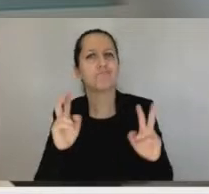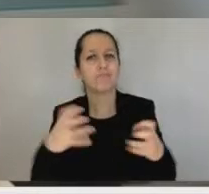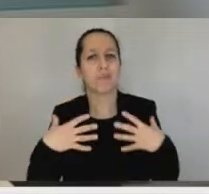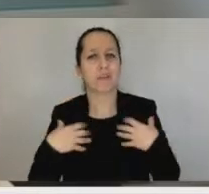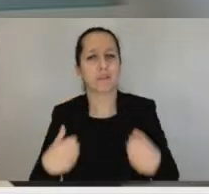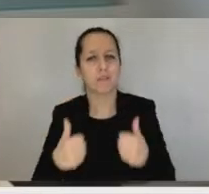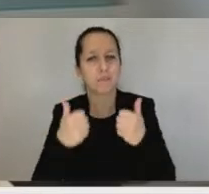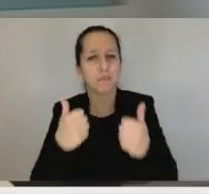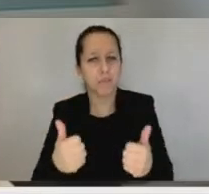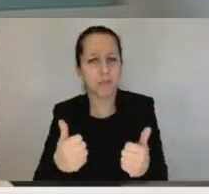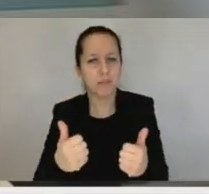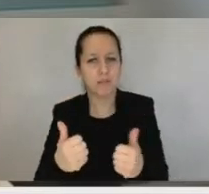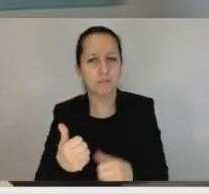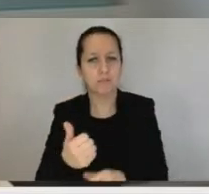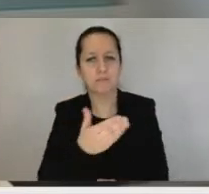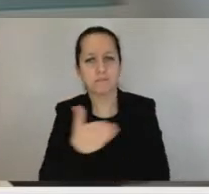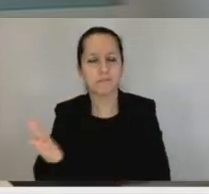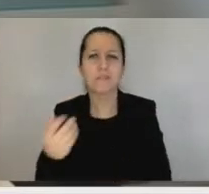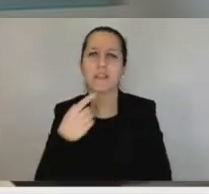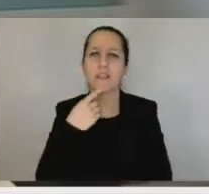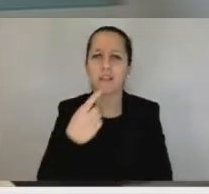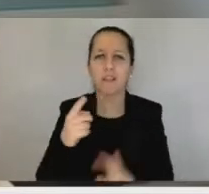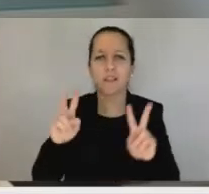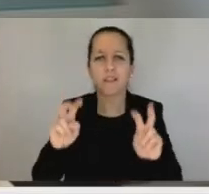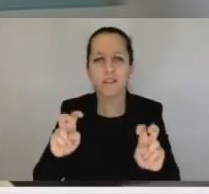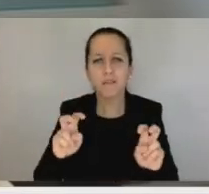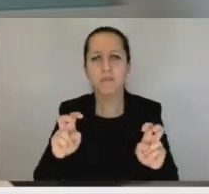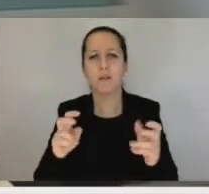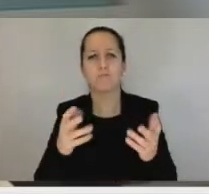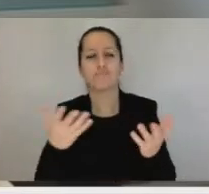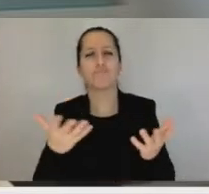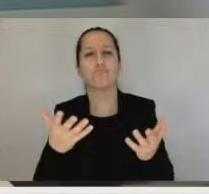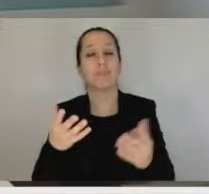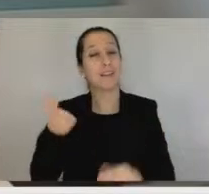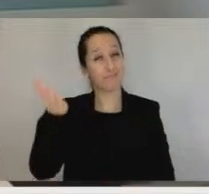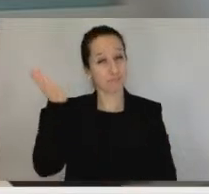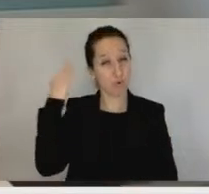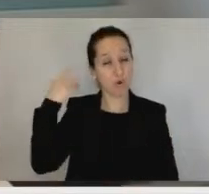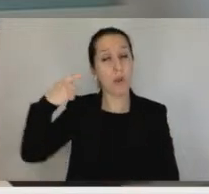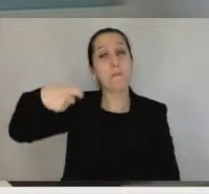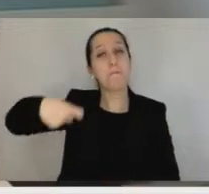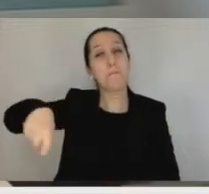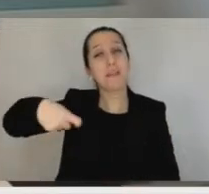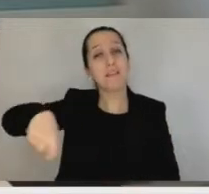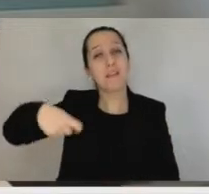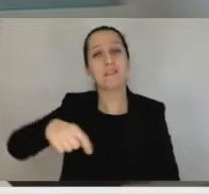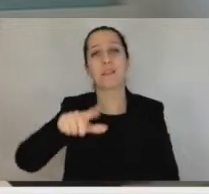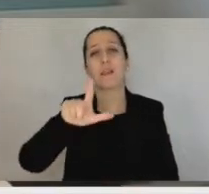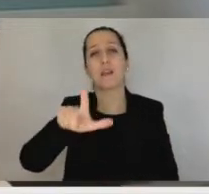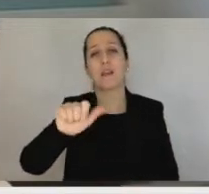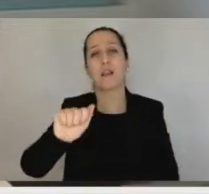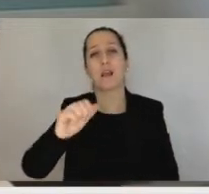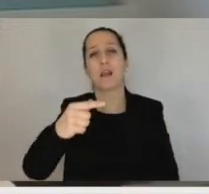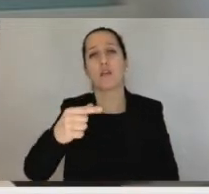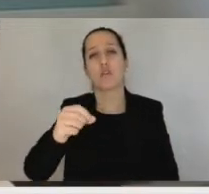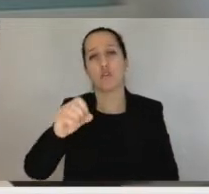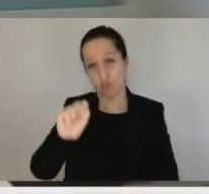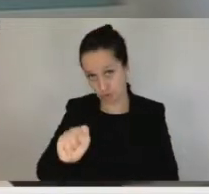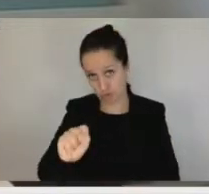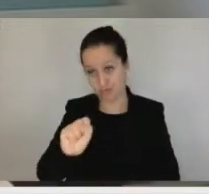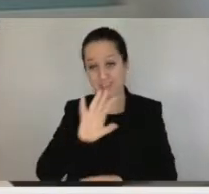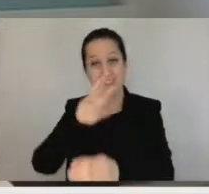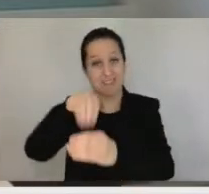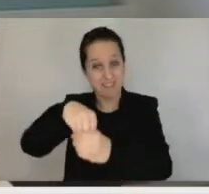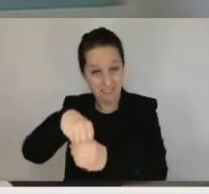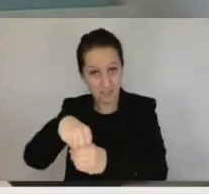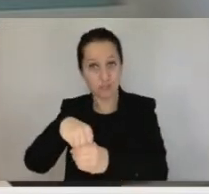when President Lagos became a member of the WHO Commission for Social Determinants of Health, he talked